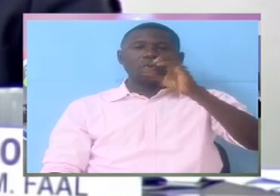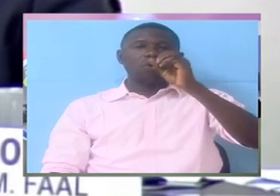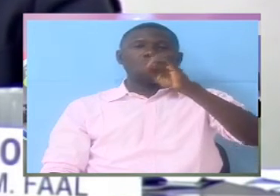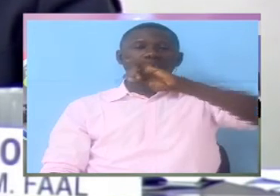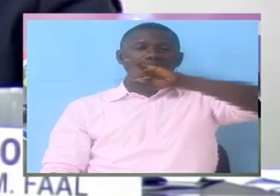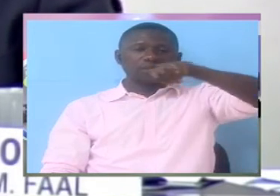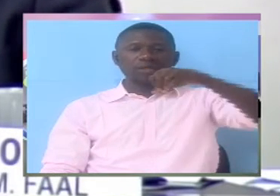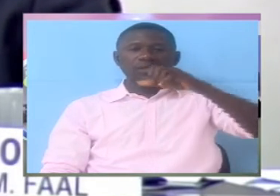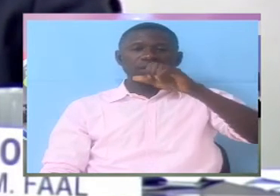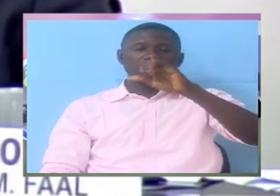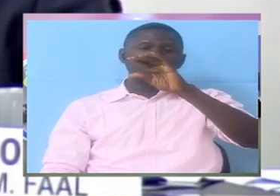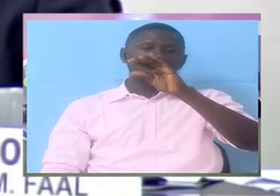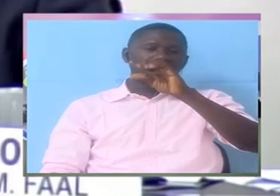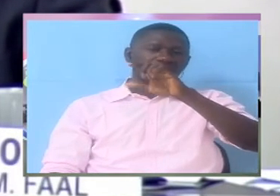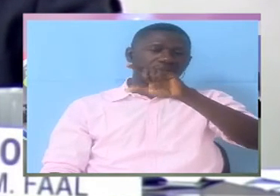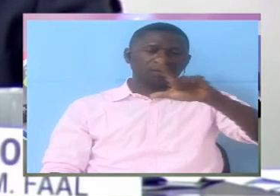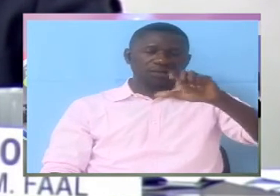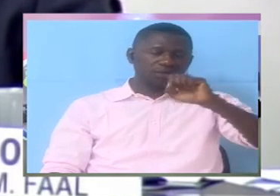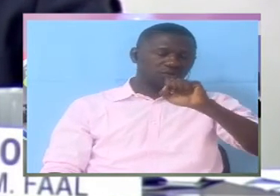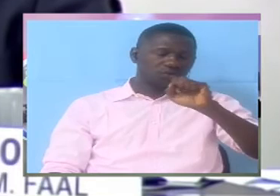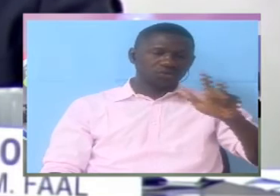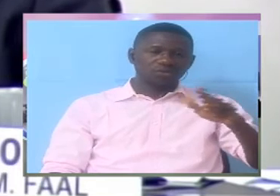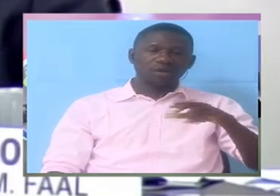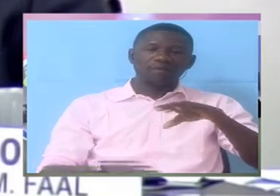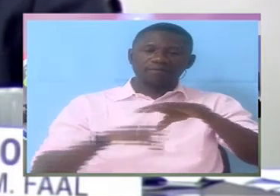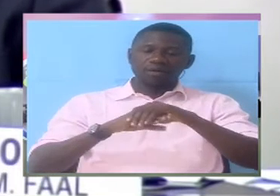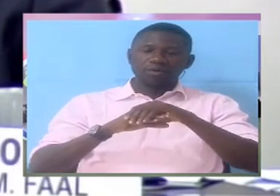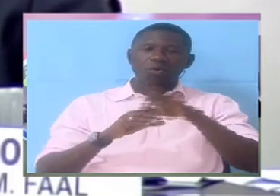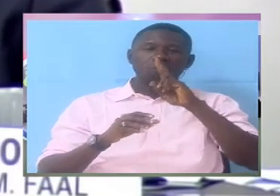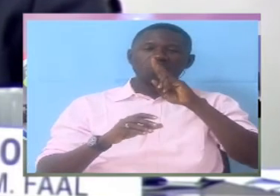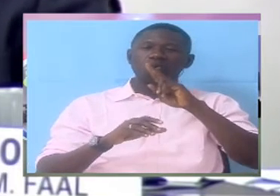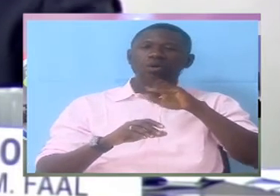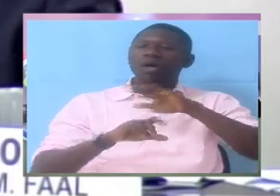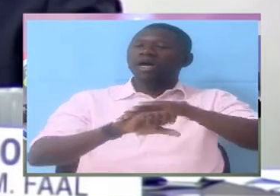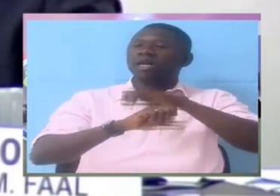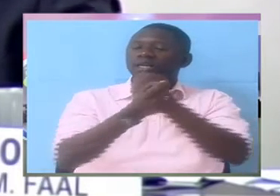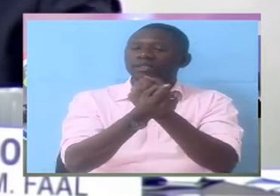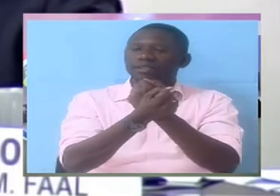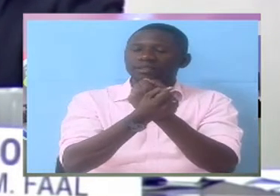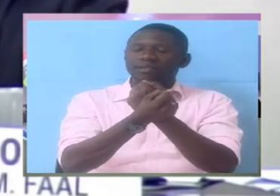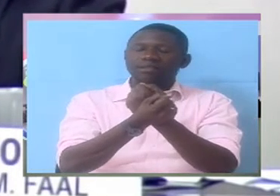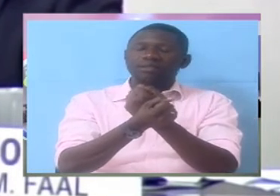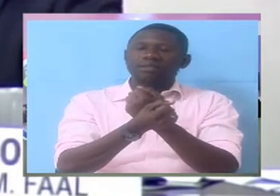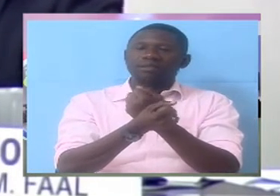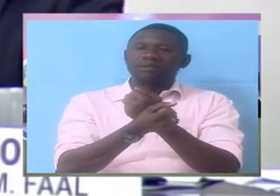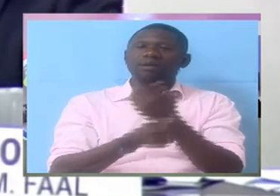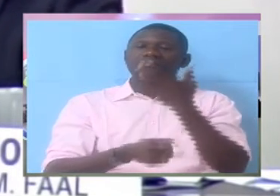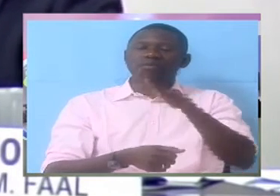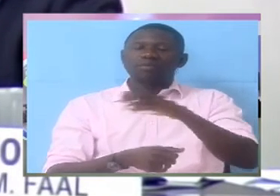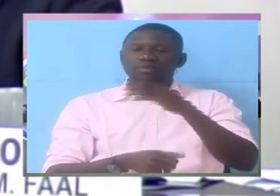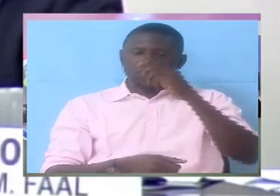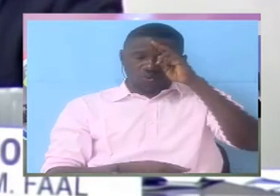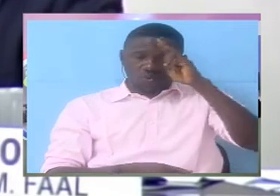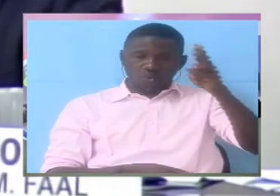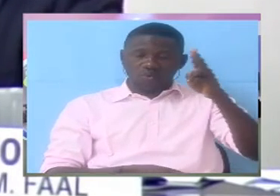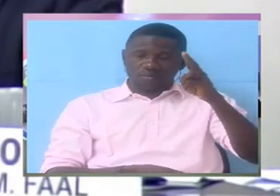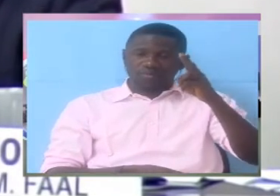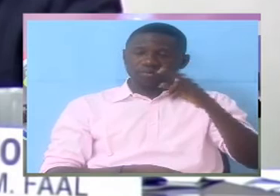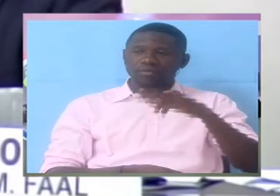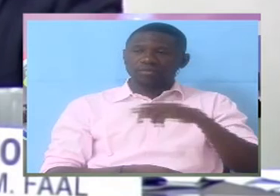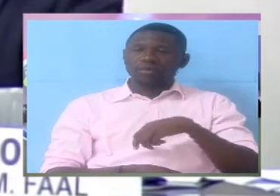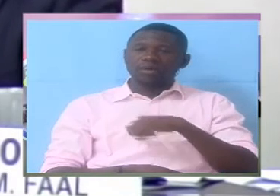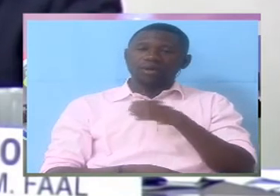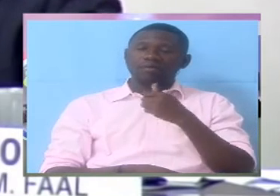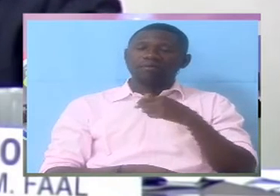was arrested in Bakote? Me ya long ko ya mutanu Bakote saate wala kono. Sorry, he was arrested from his home